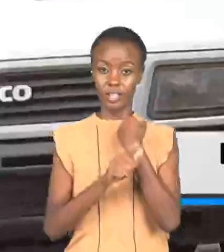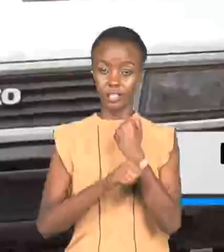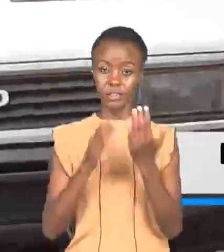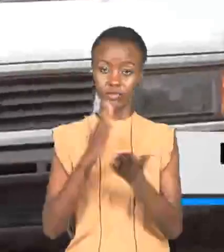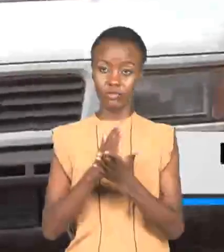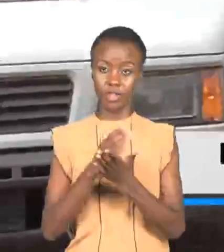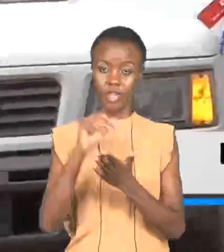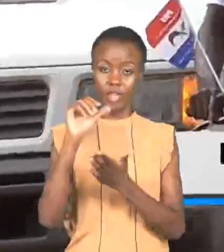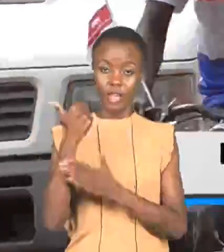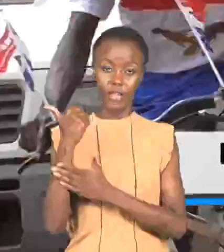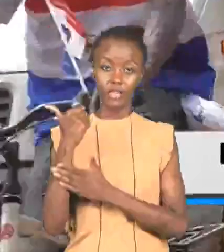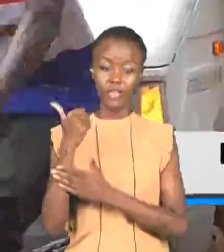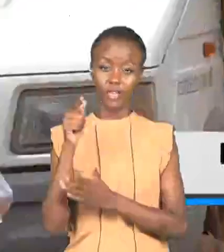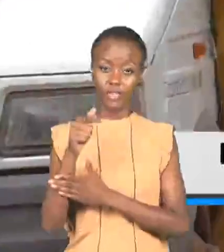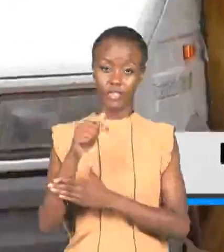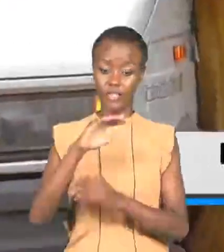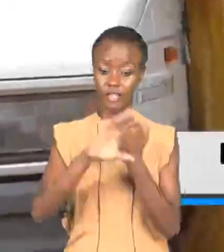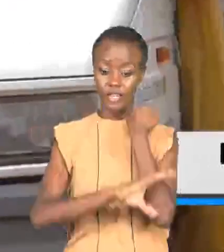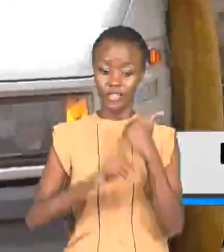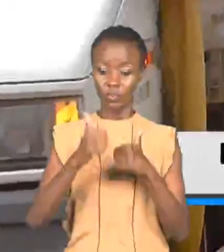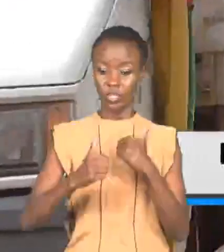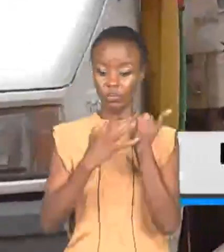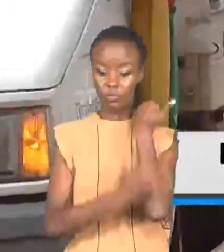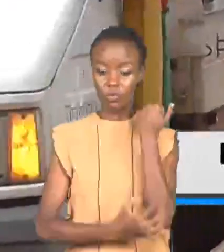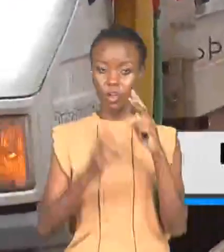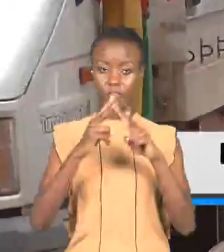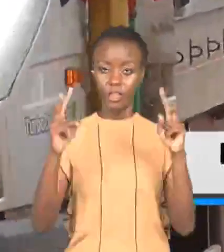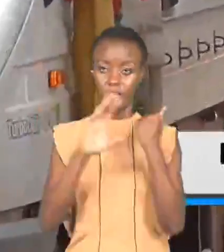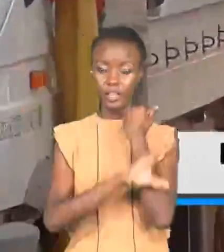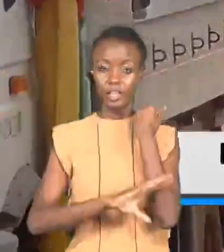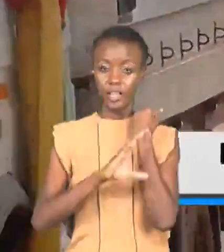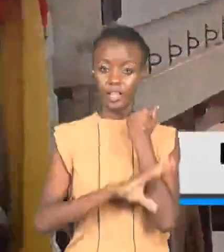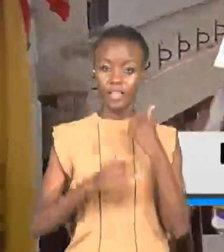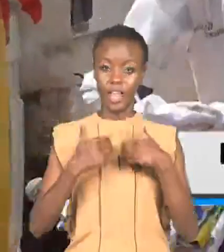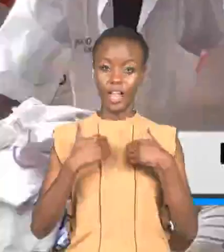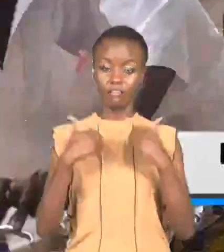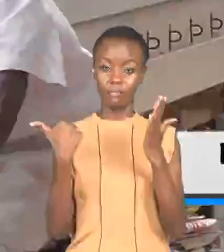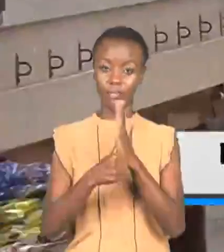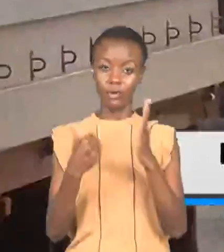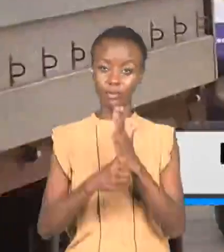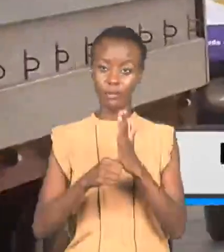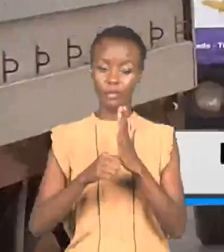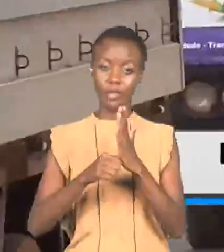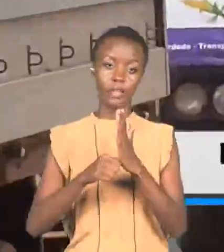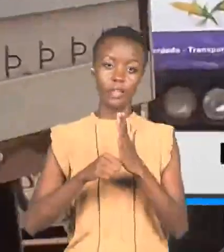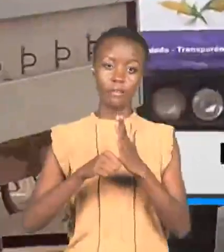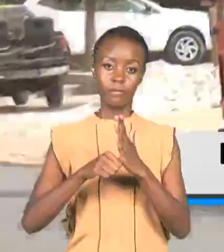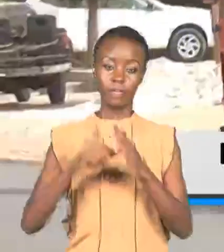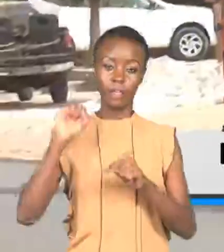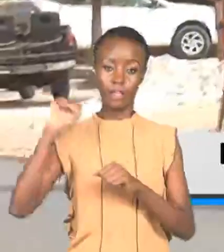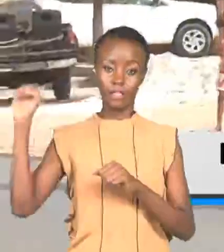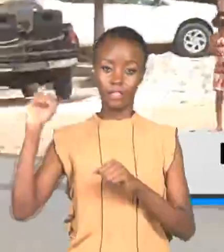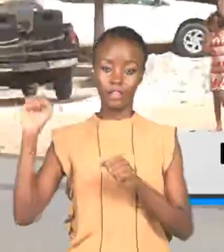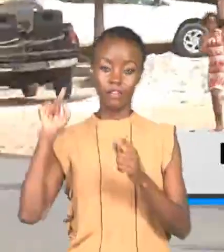former Portuguese colony, one of the world's poorest countries, has been locked in a political standoff since President José Maria